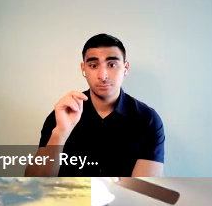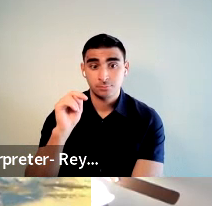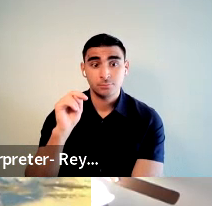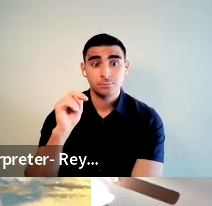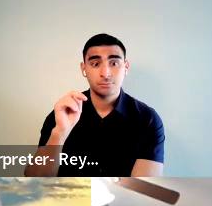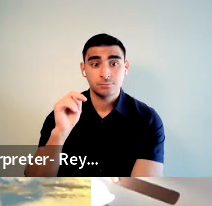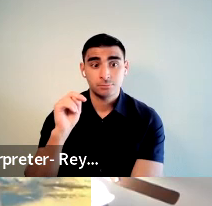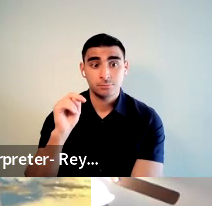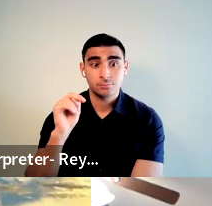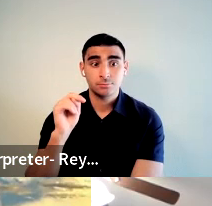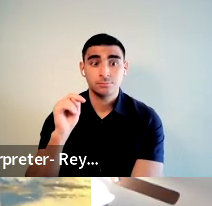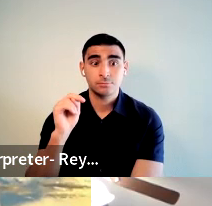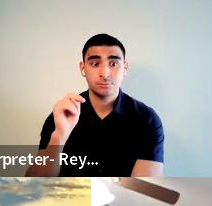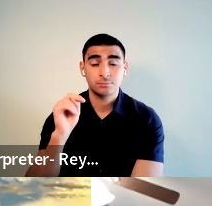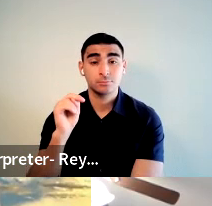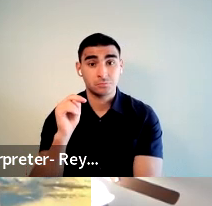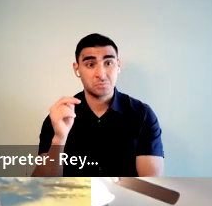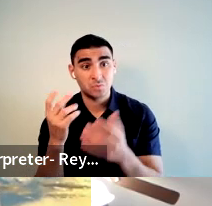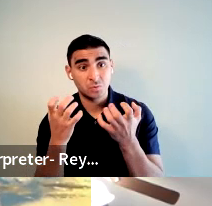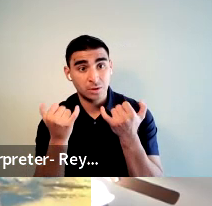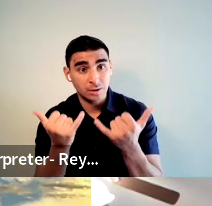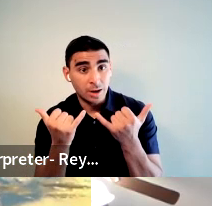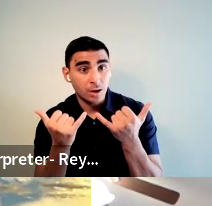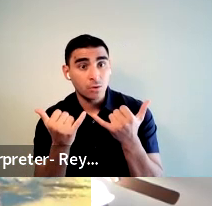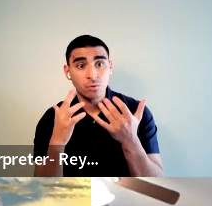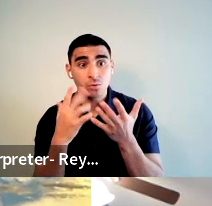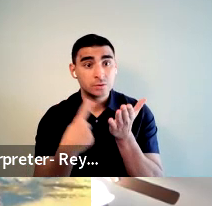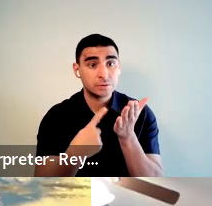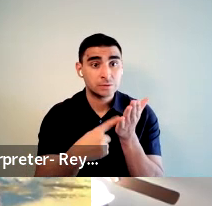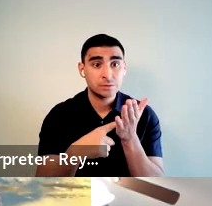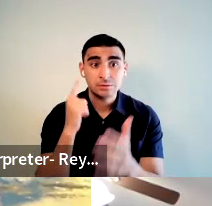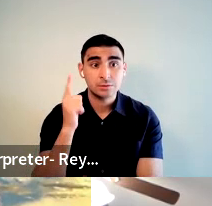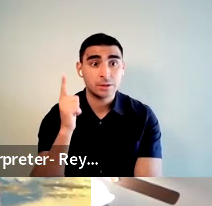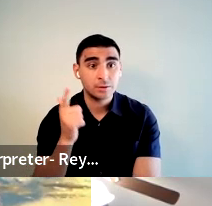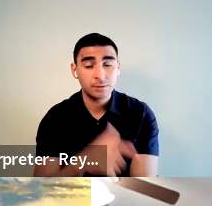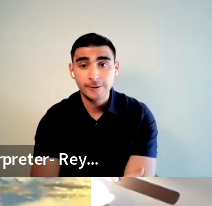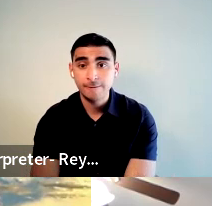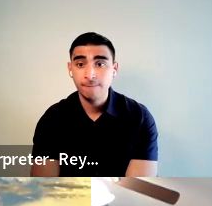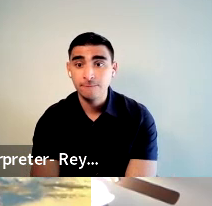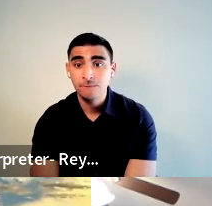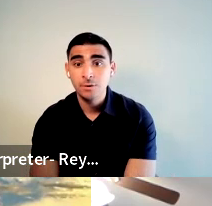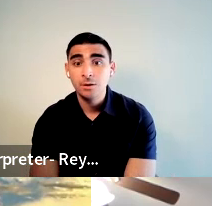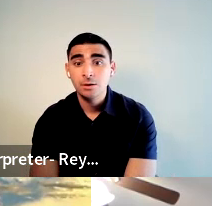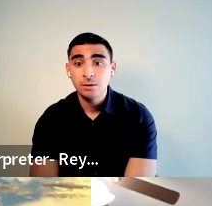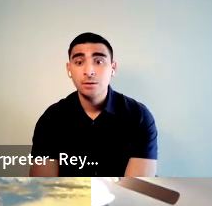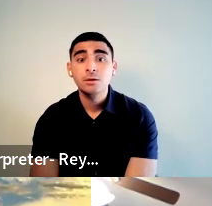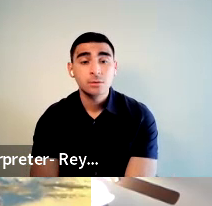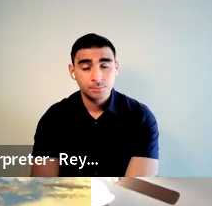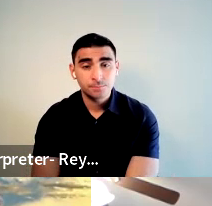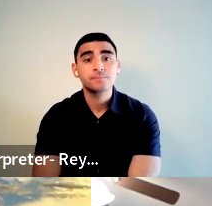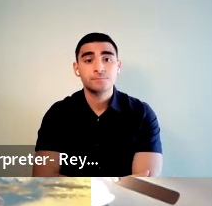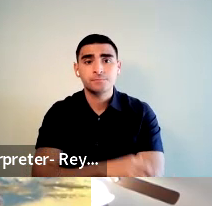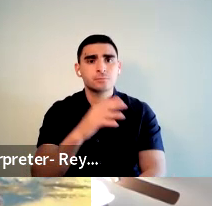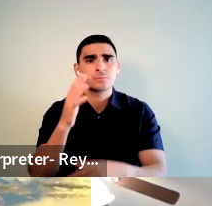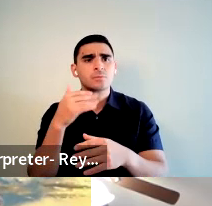questions now, or do we do it in a discussion a little later? What made sense? So I'd love to hear from the other